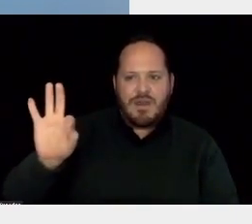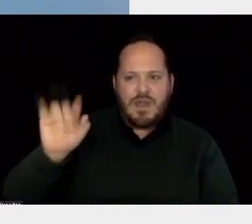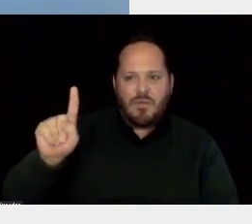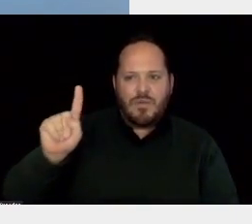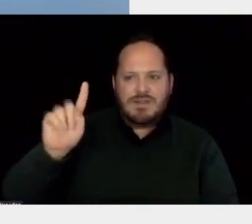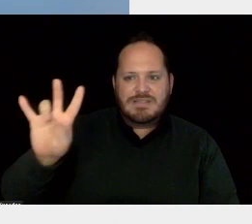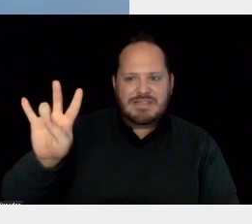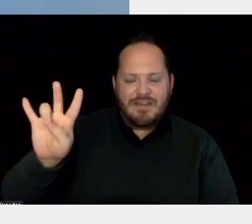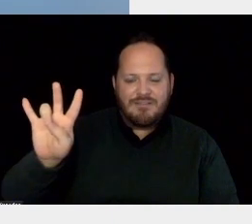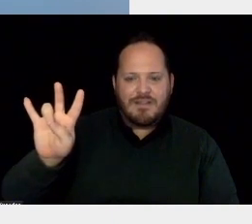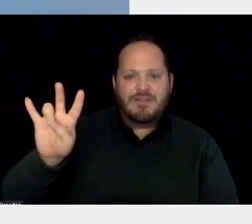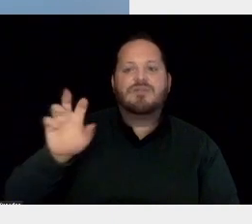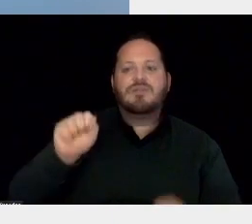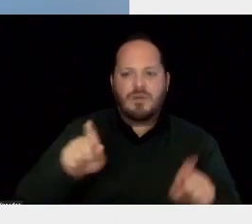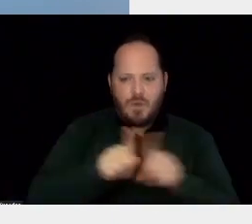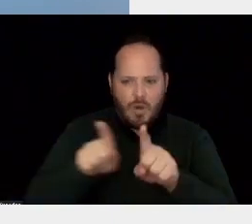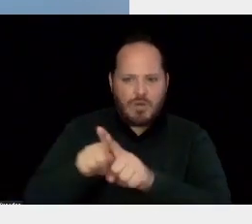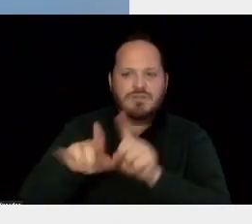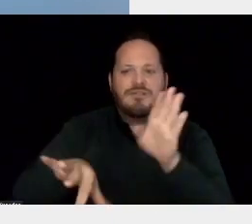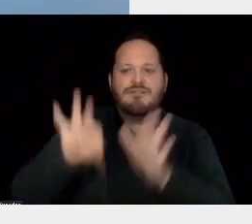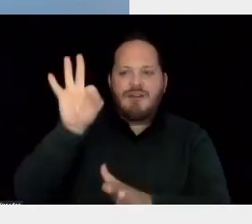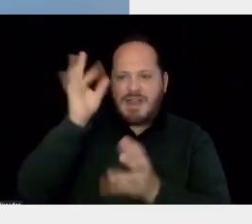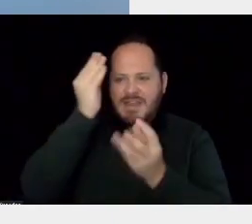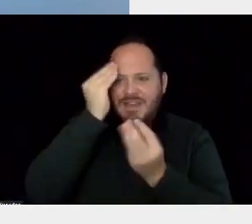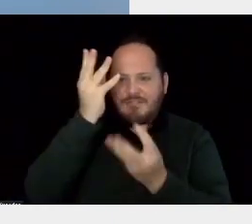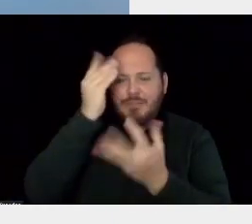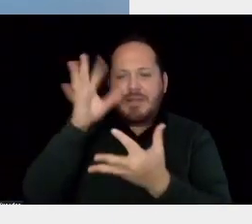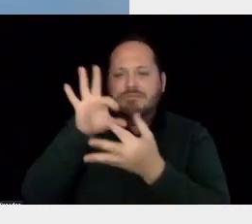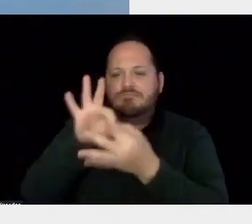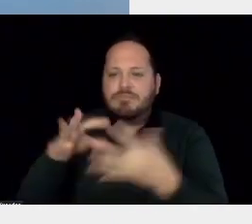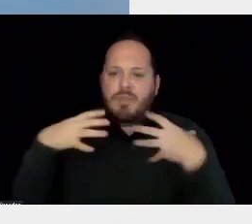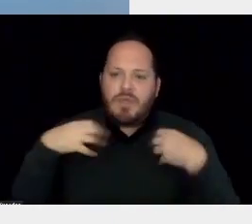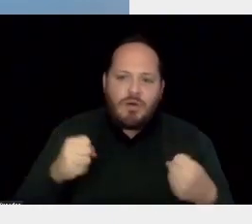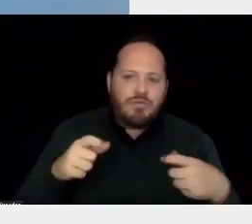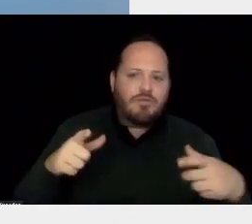1-866-770-1917. You can also find information about health and retirement at